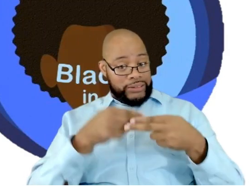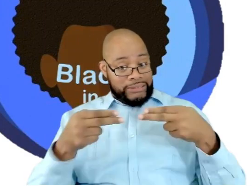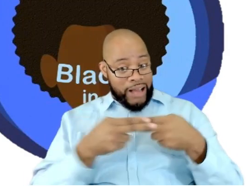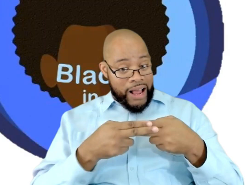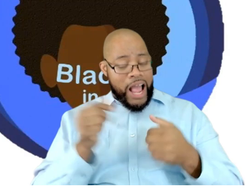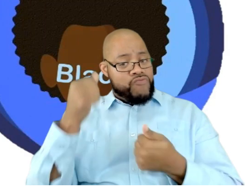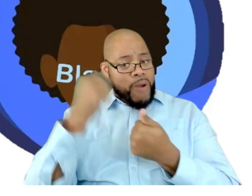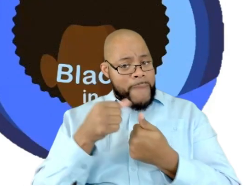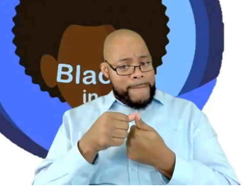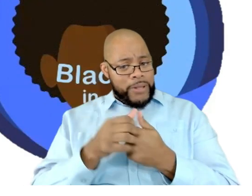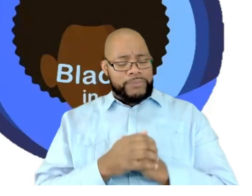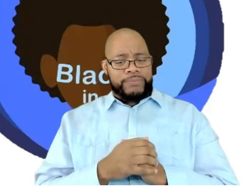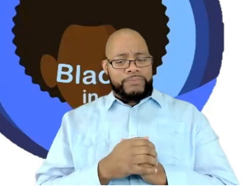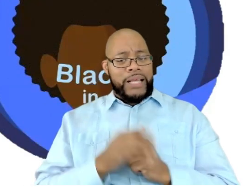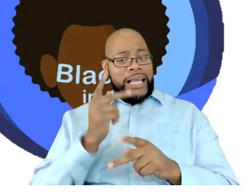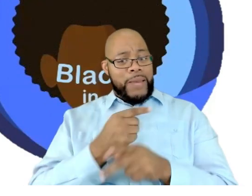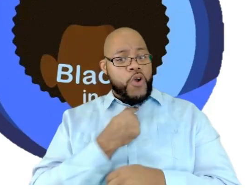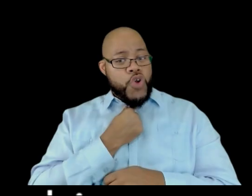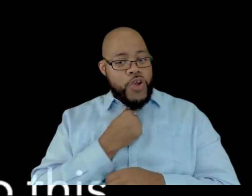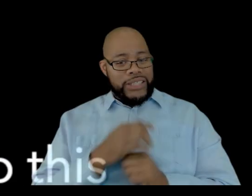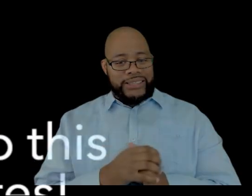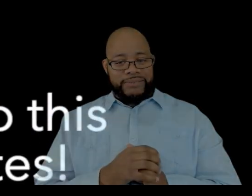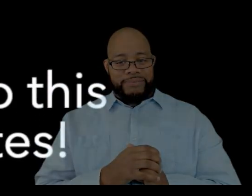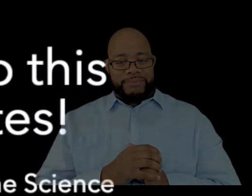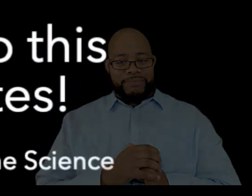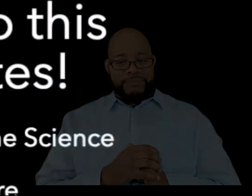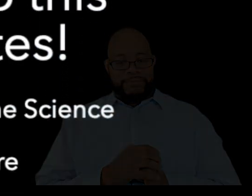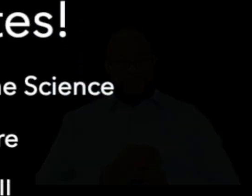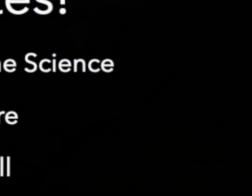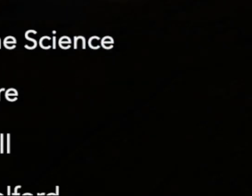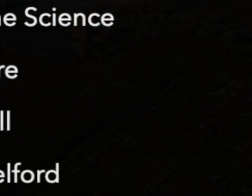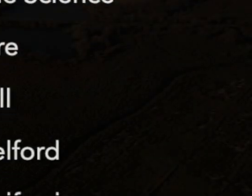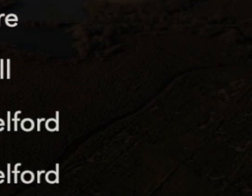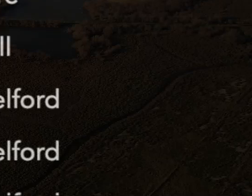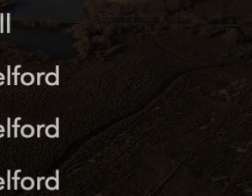and remember, stay curious.